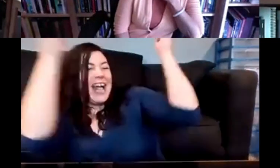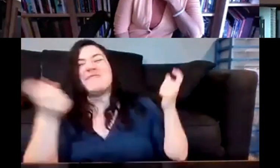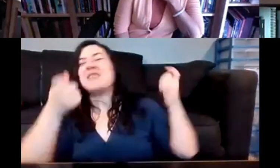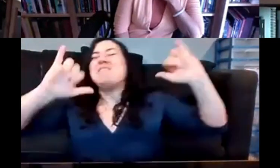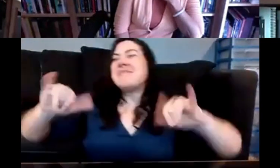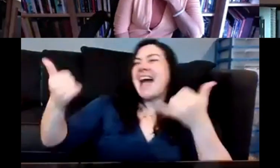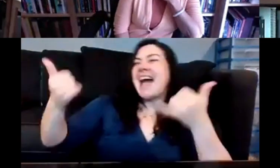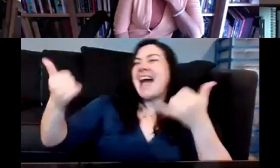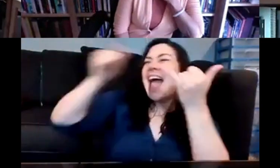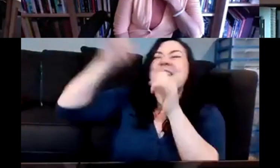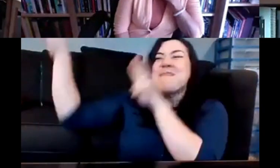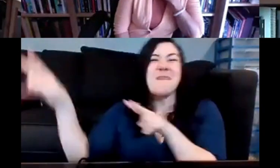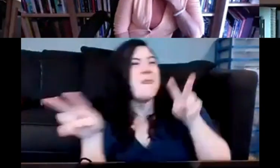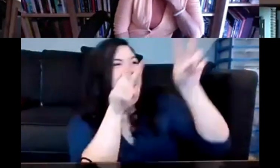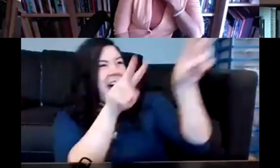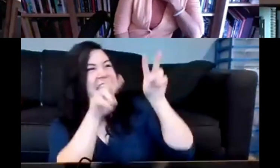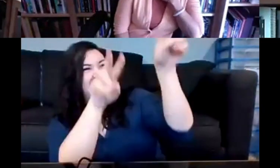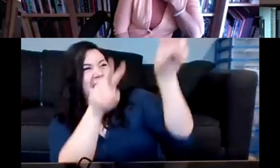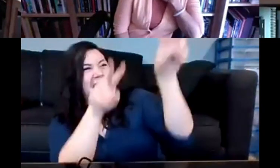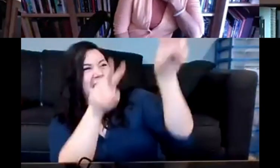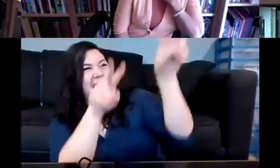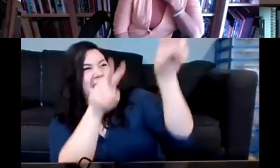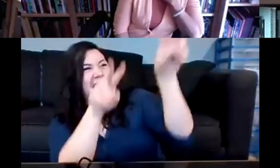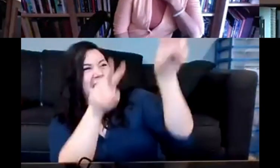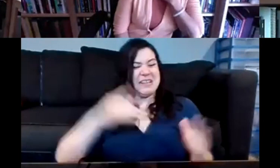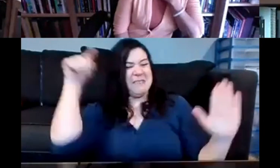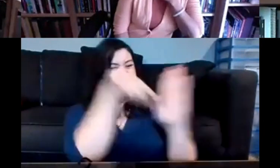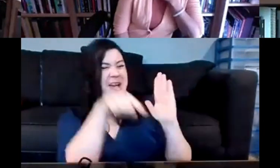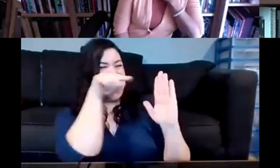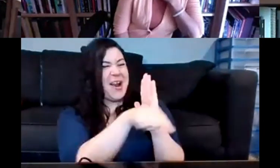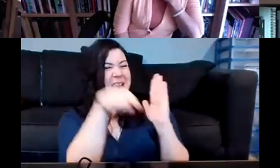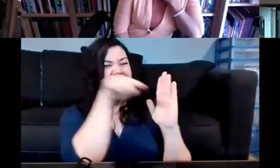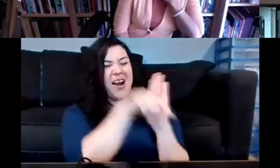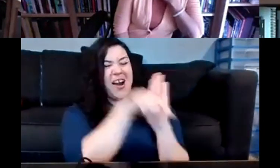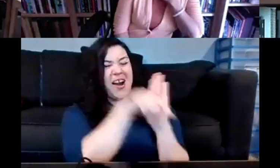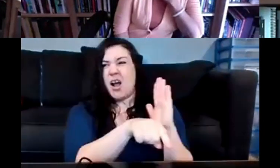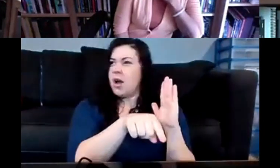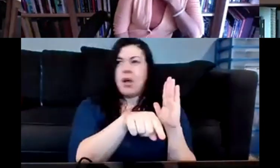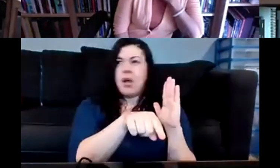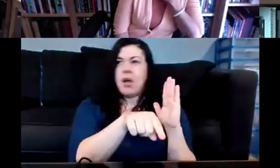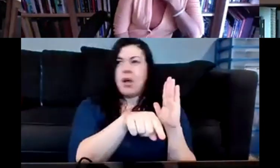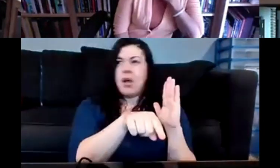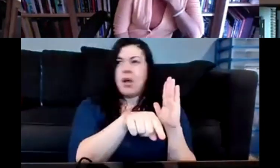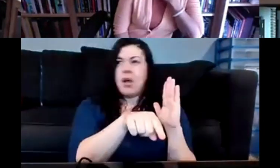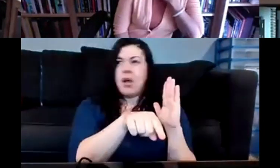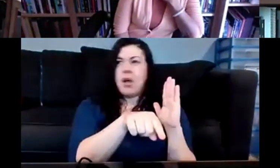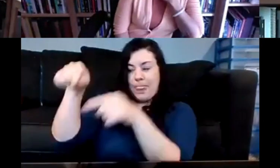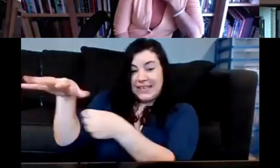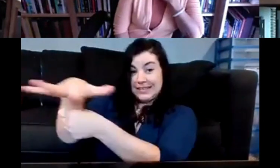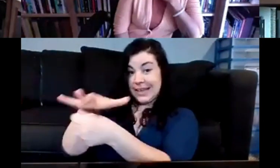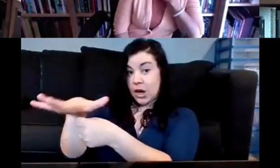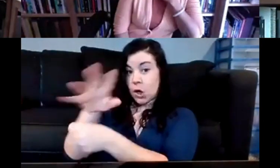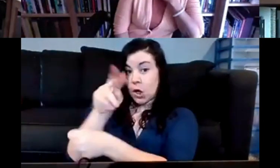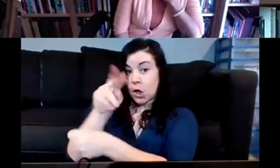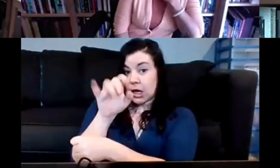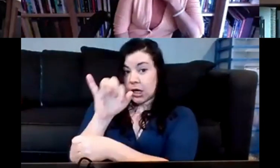and friends in this murder as well. And now in this space that is supposed to be honoring and supposed to be serving